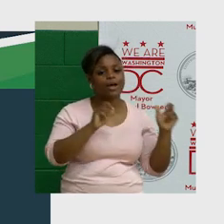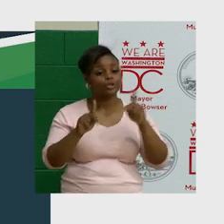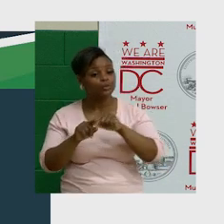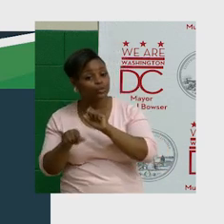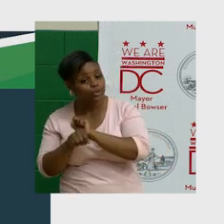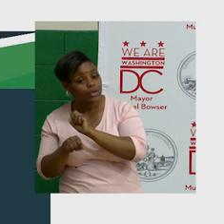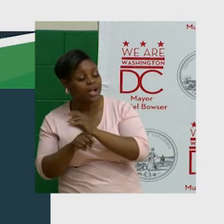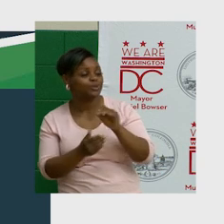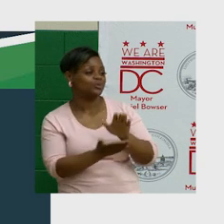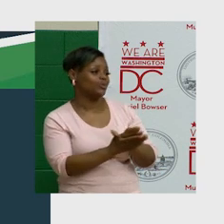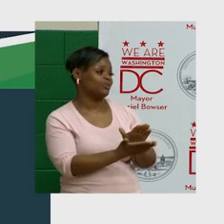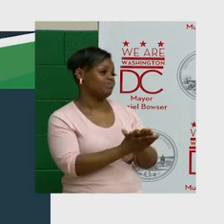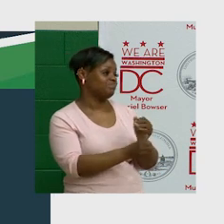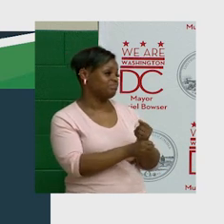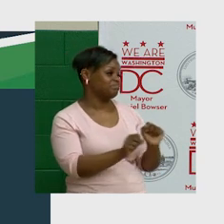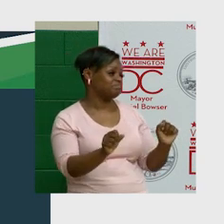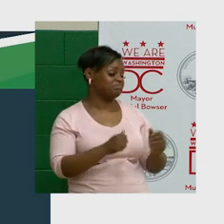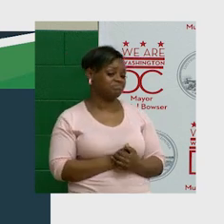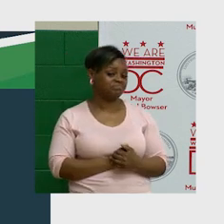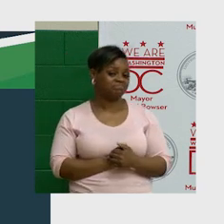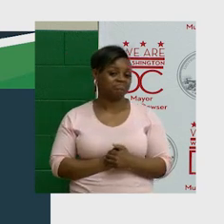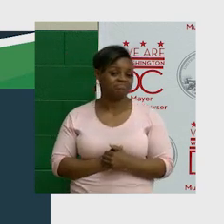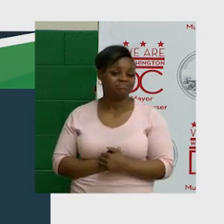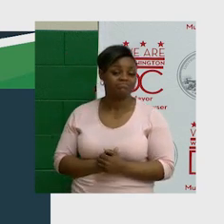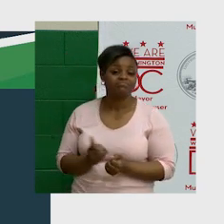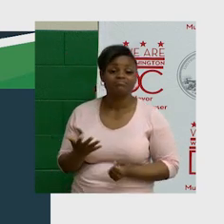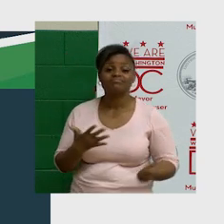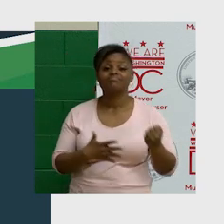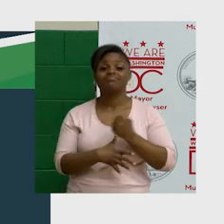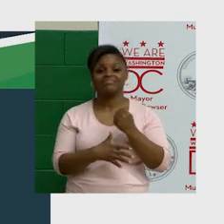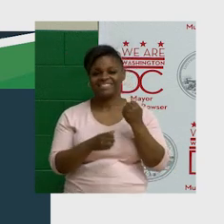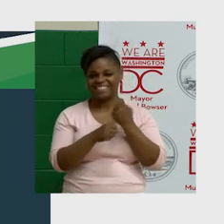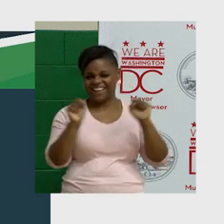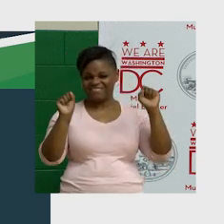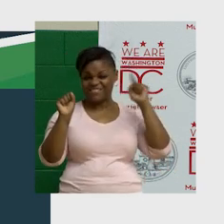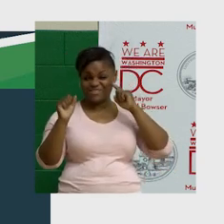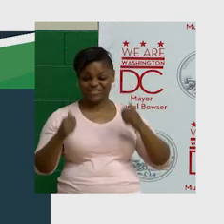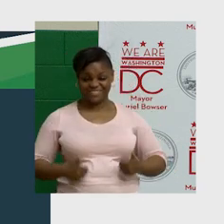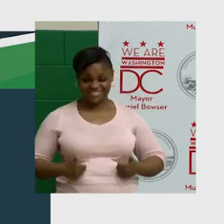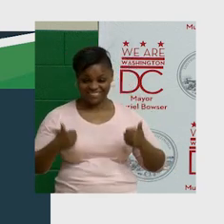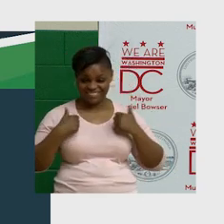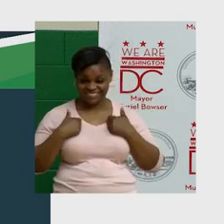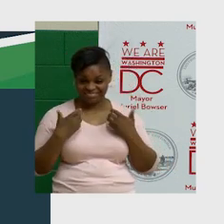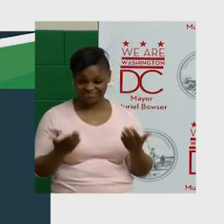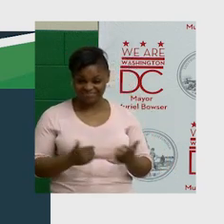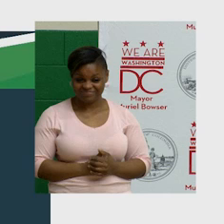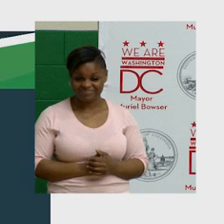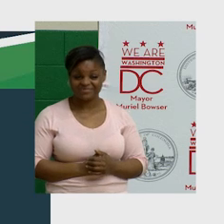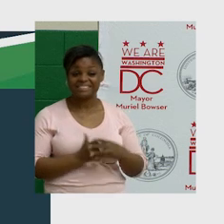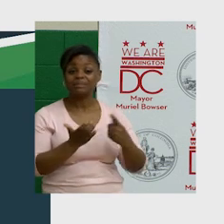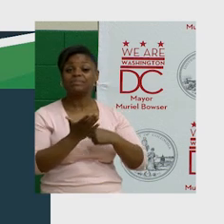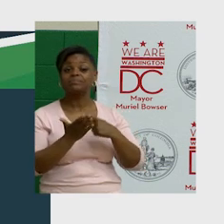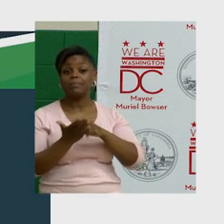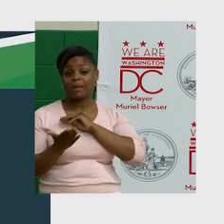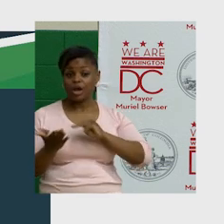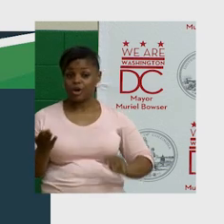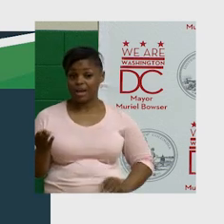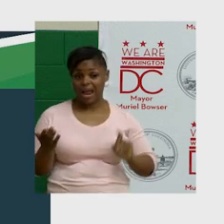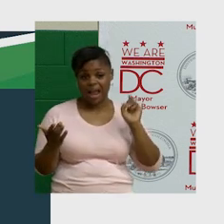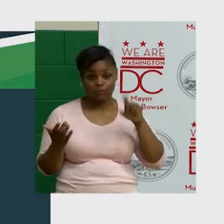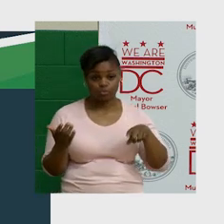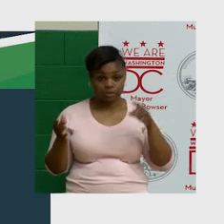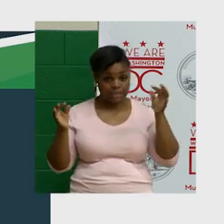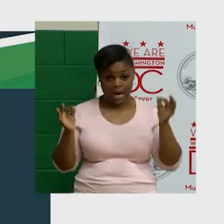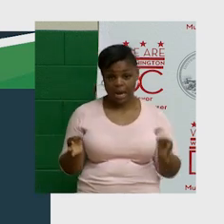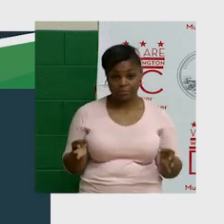work and to school. Primary, of course, is safety and the safety of the residents, and that's where sometimes the mayor has to make the tough call